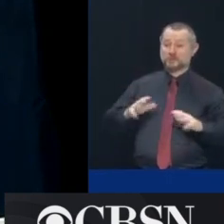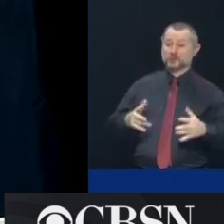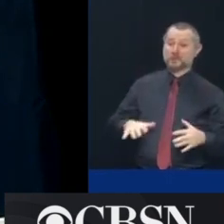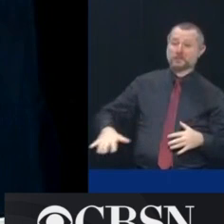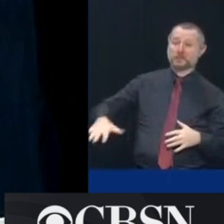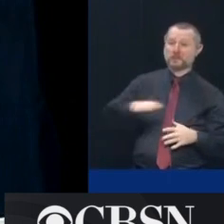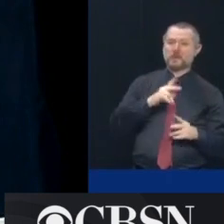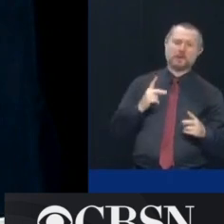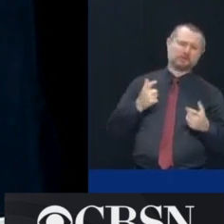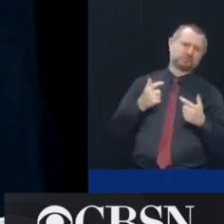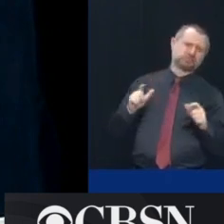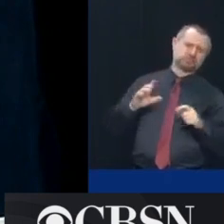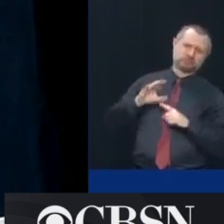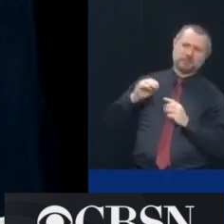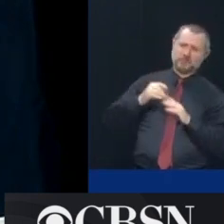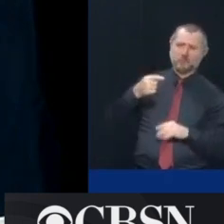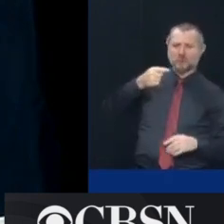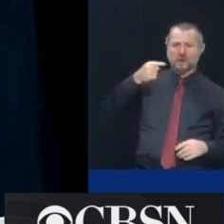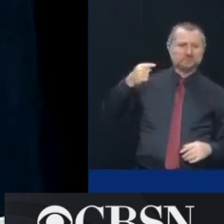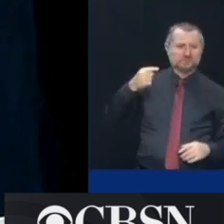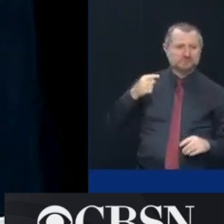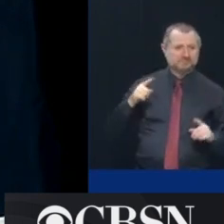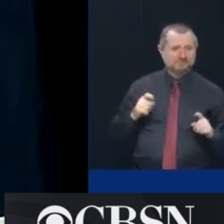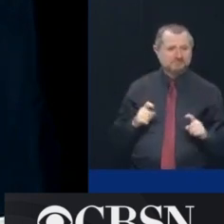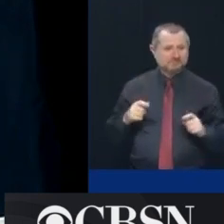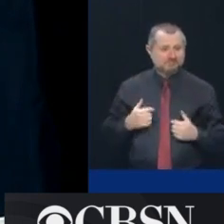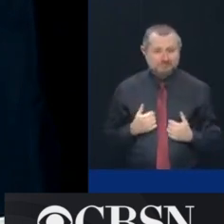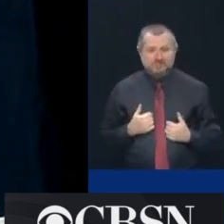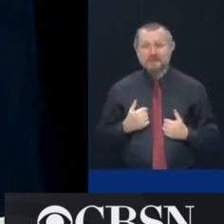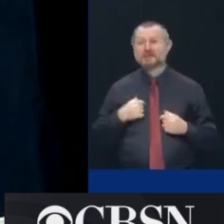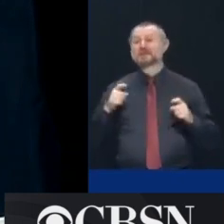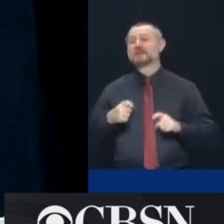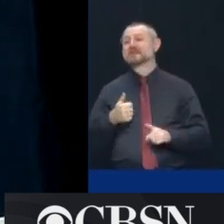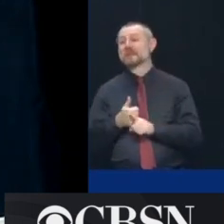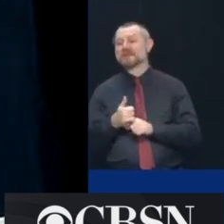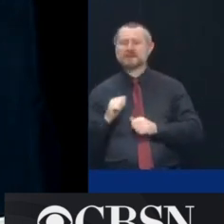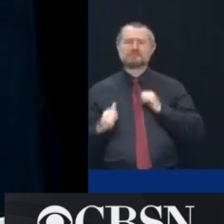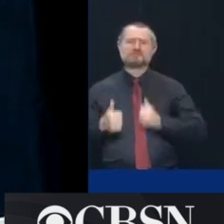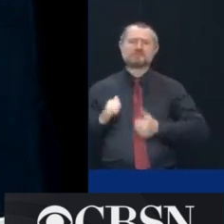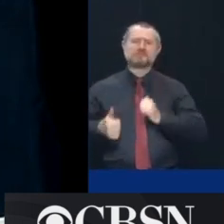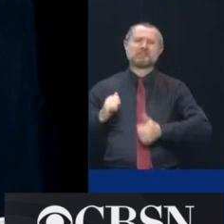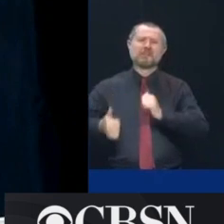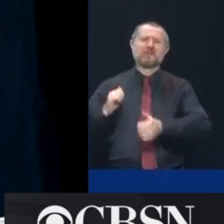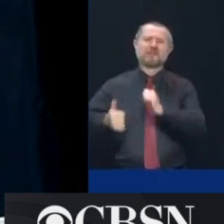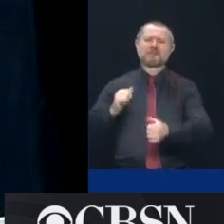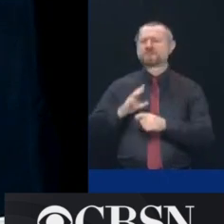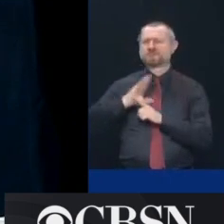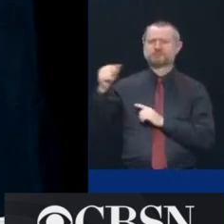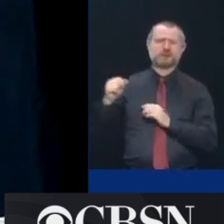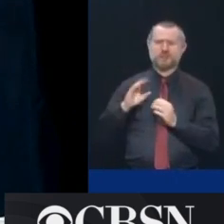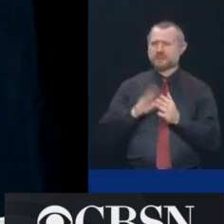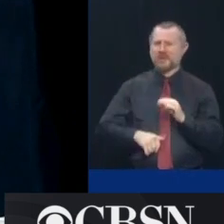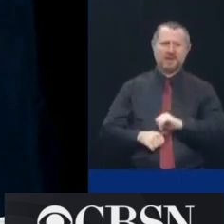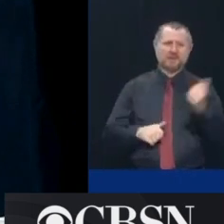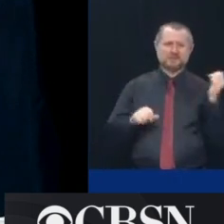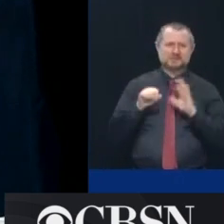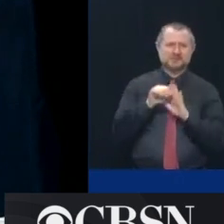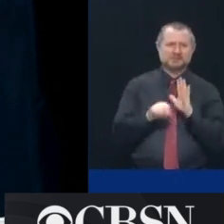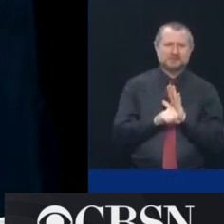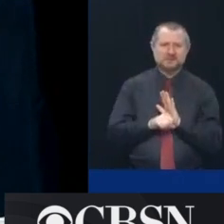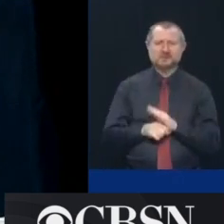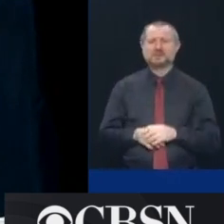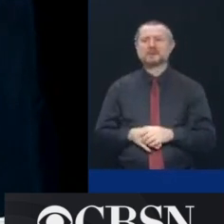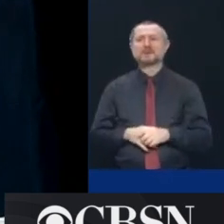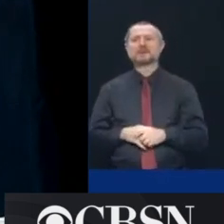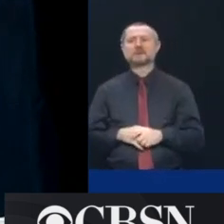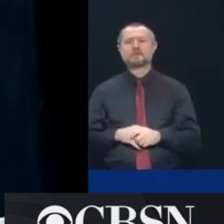by far. We have more testing sites than any other state, by far. Make sure